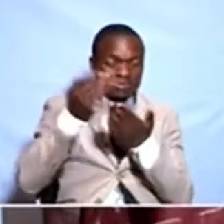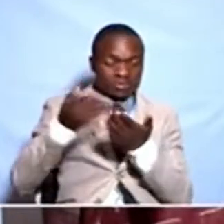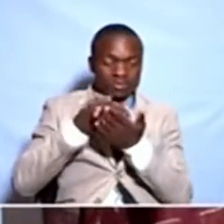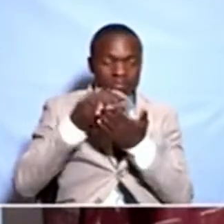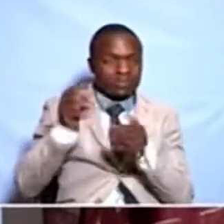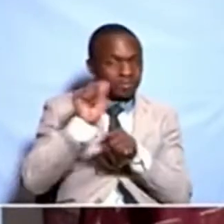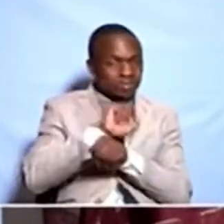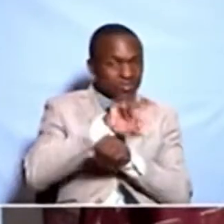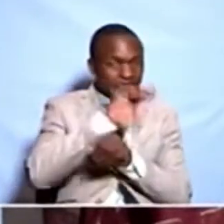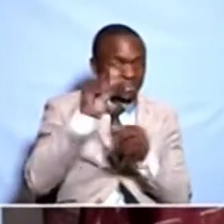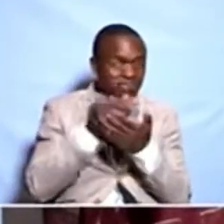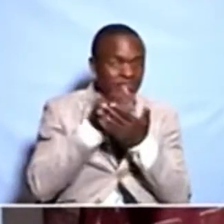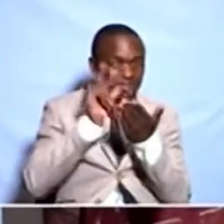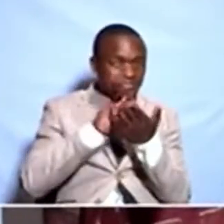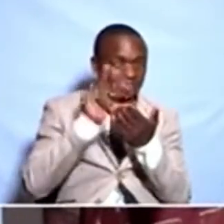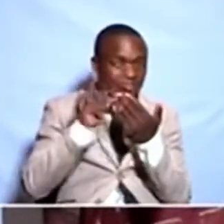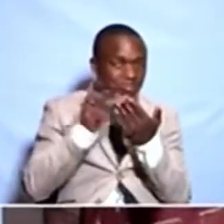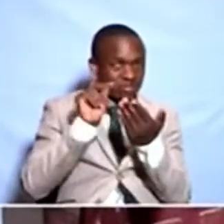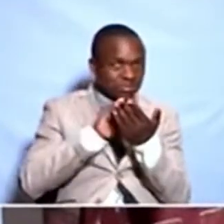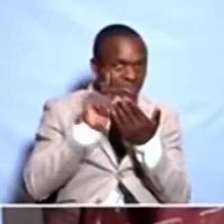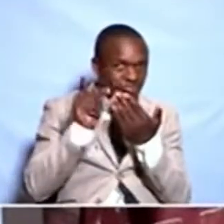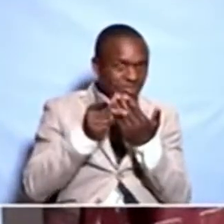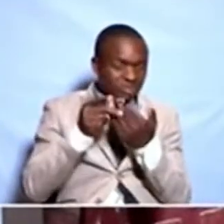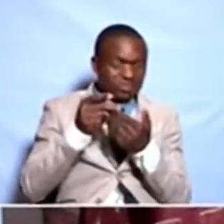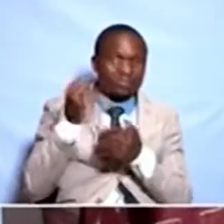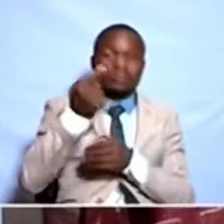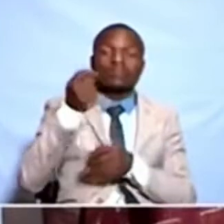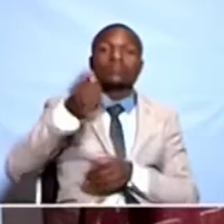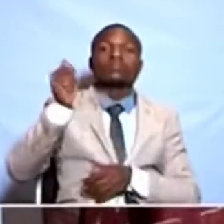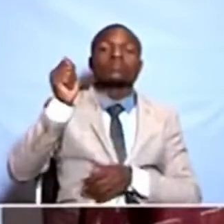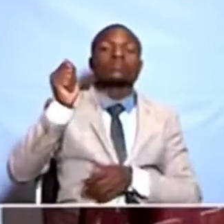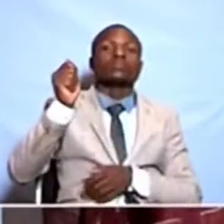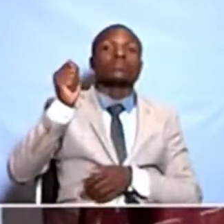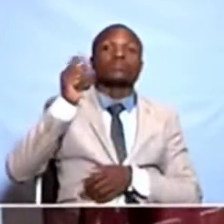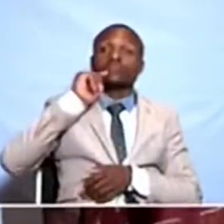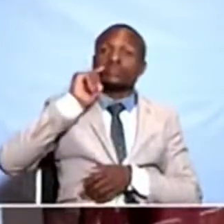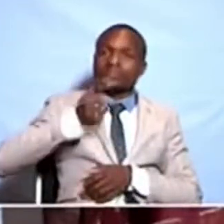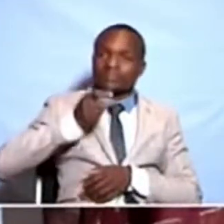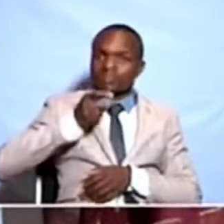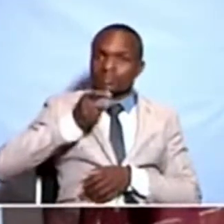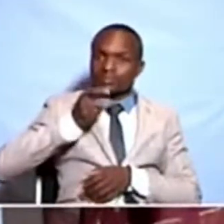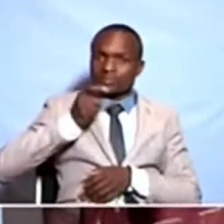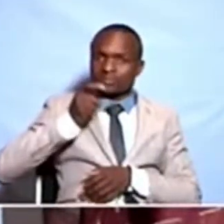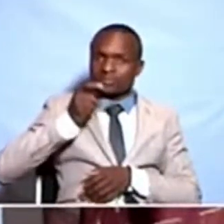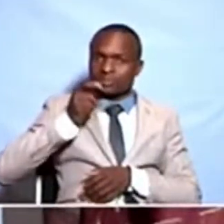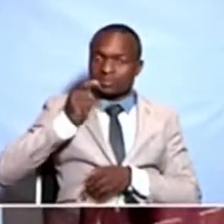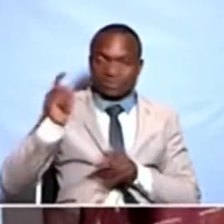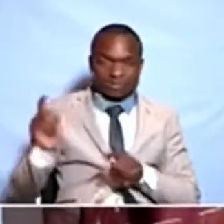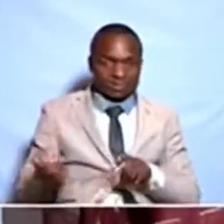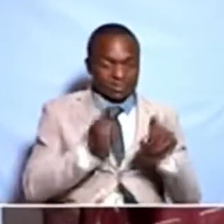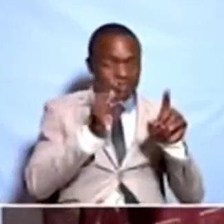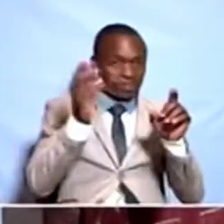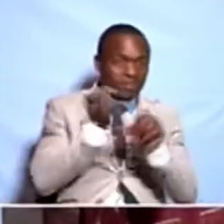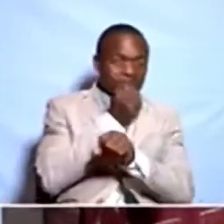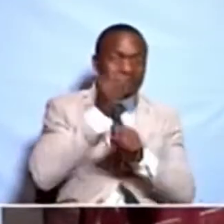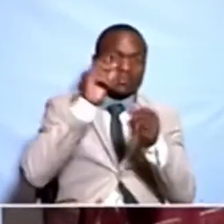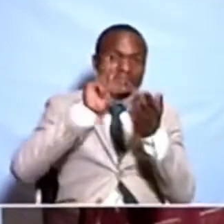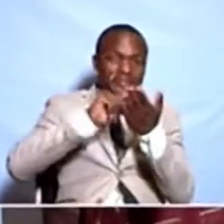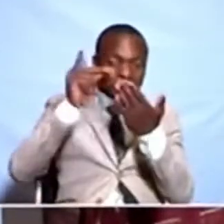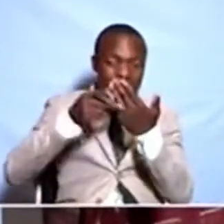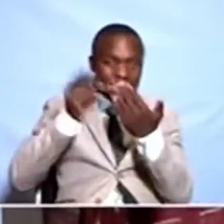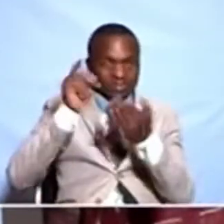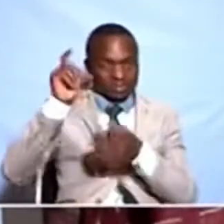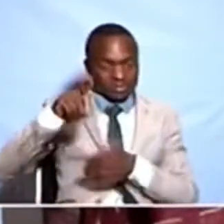the documents, probably you are the only one who know who should go to in order to get those documents that are